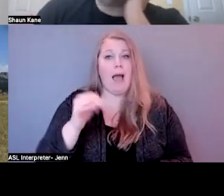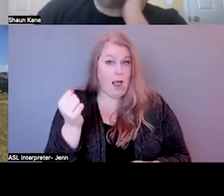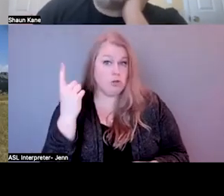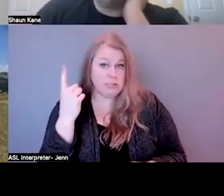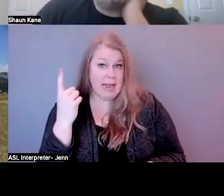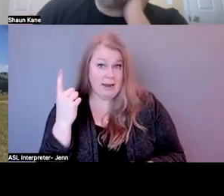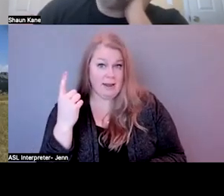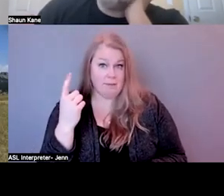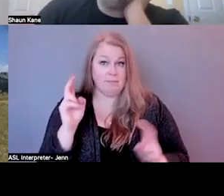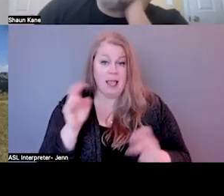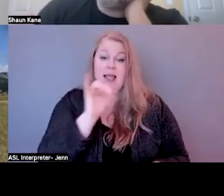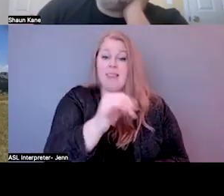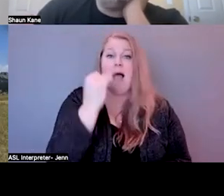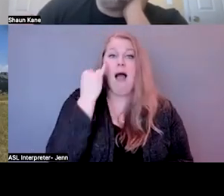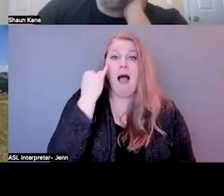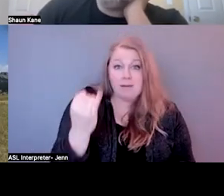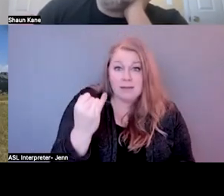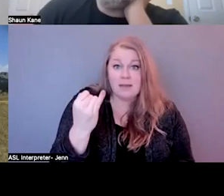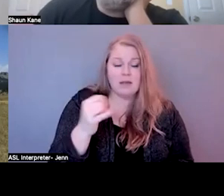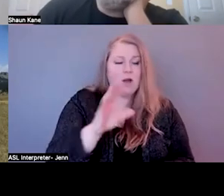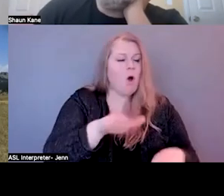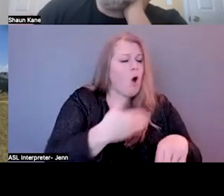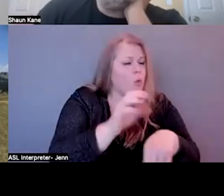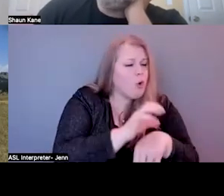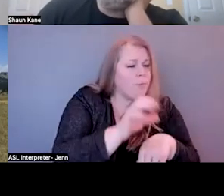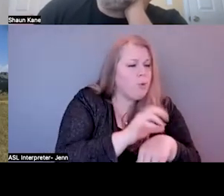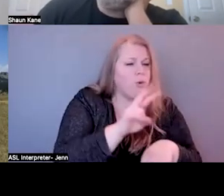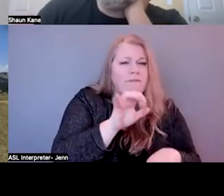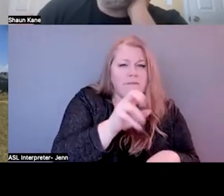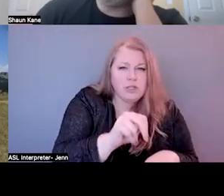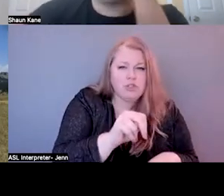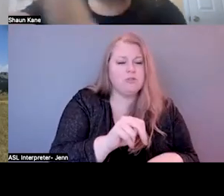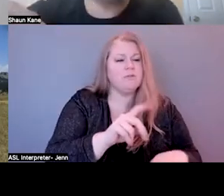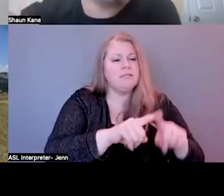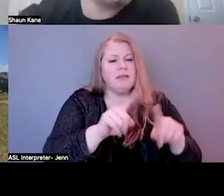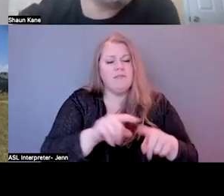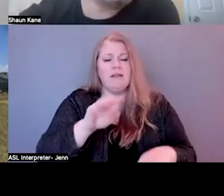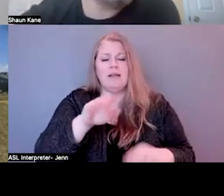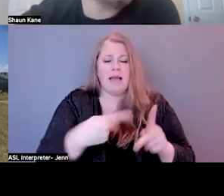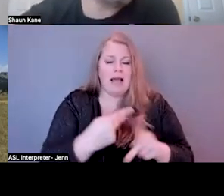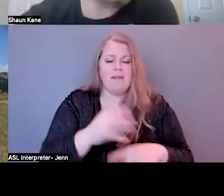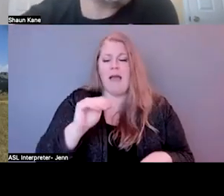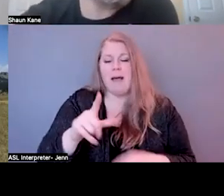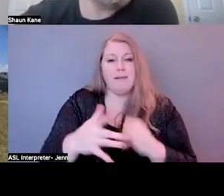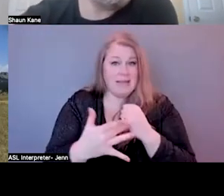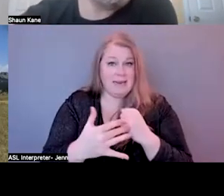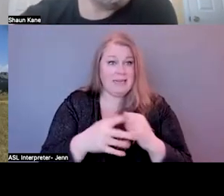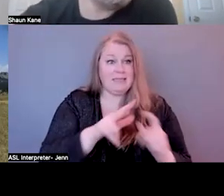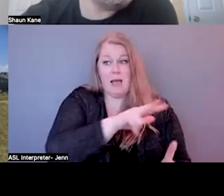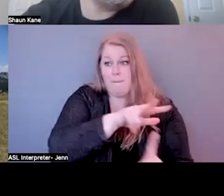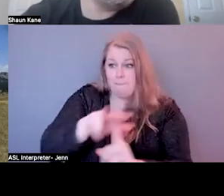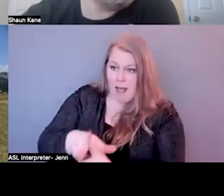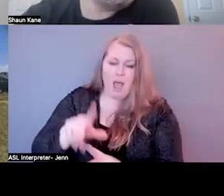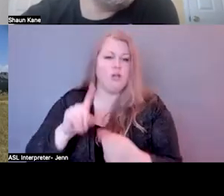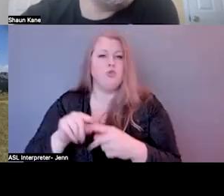this idea is taking all of, computer vision and other ML techniques, applying them to